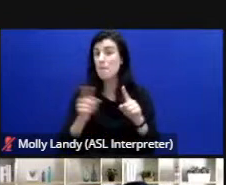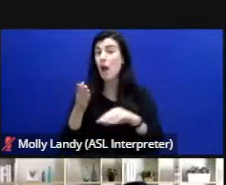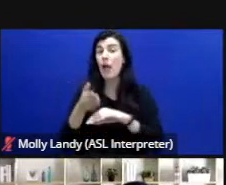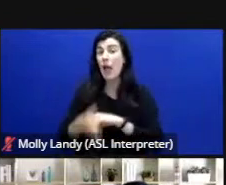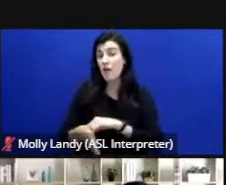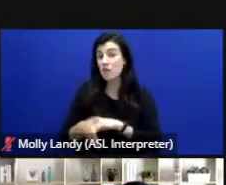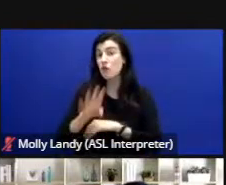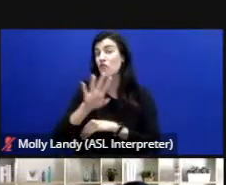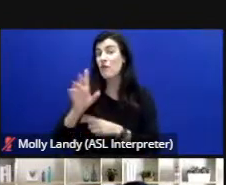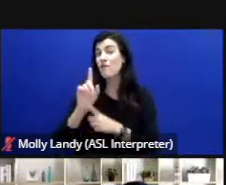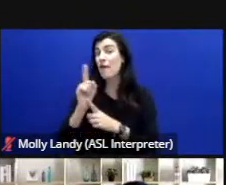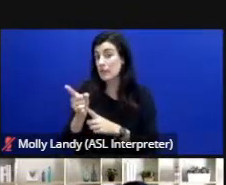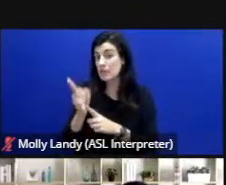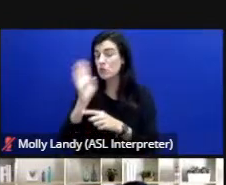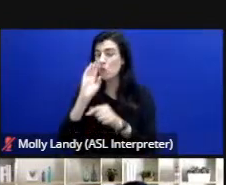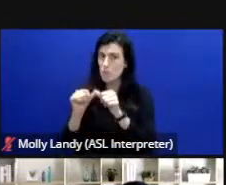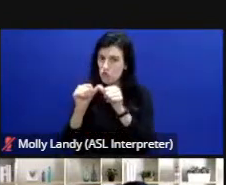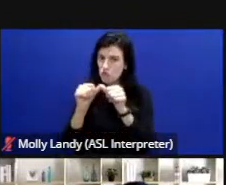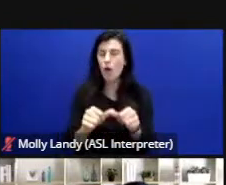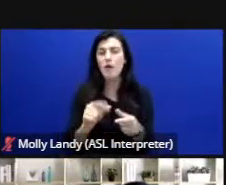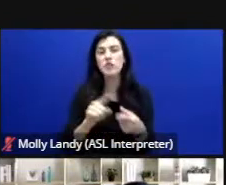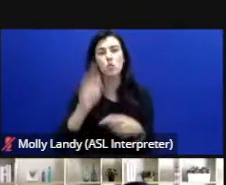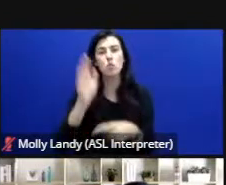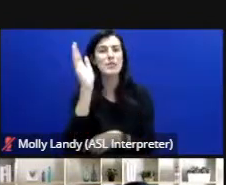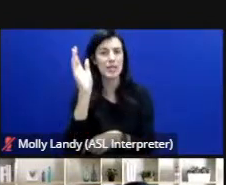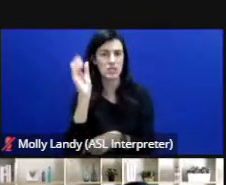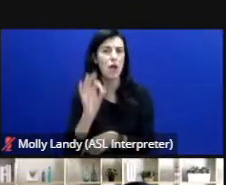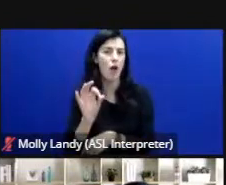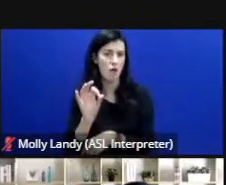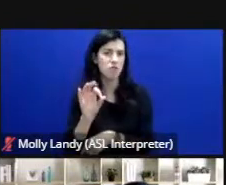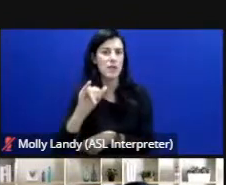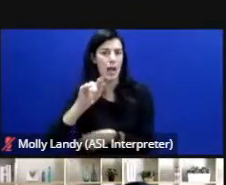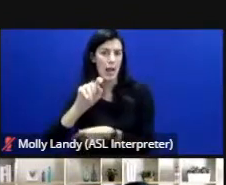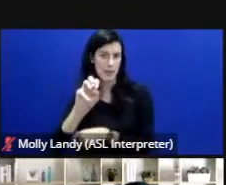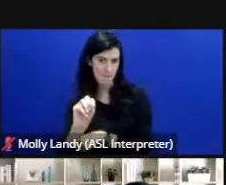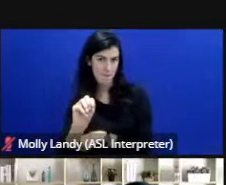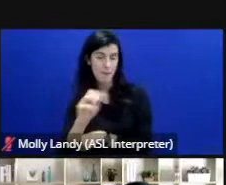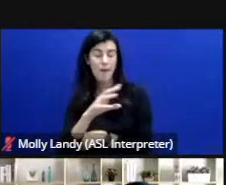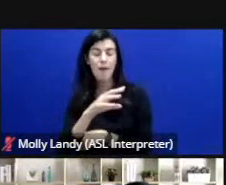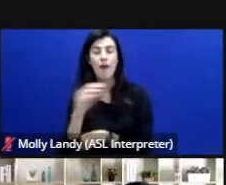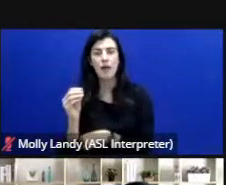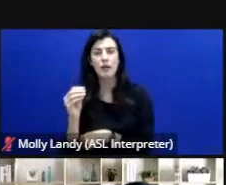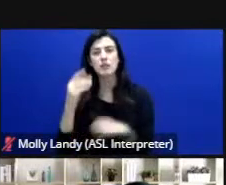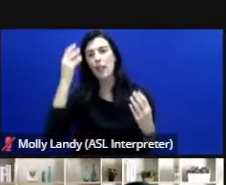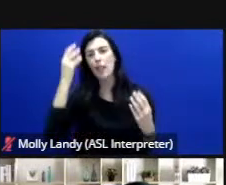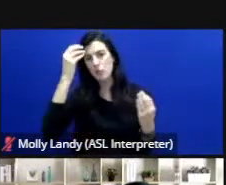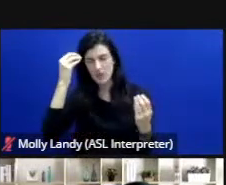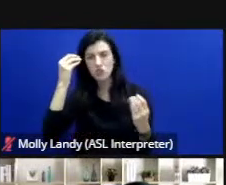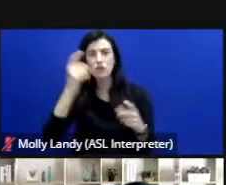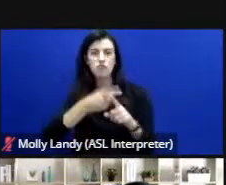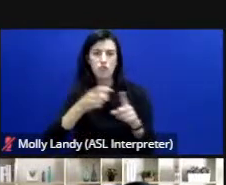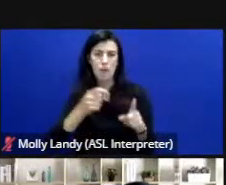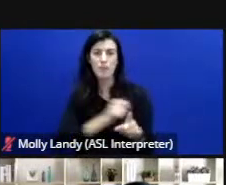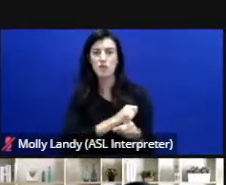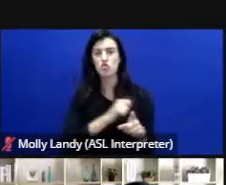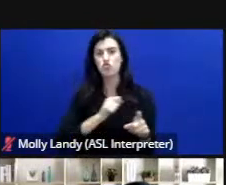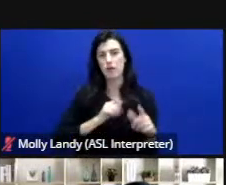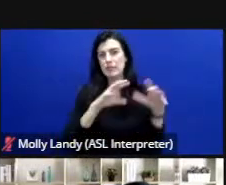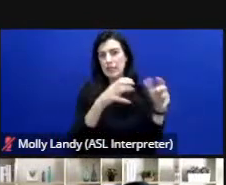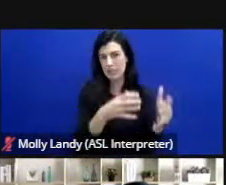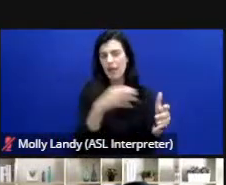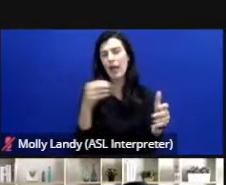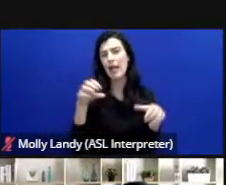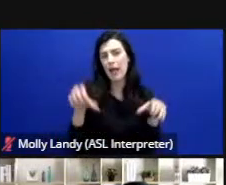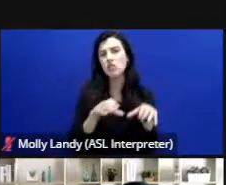on to presentation of the item, as well as deliberation of the trustees and action by